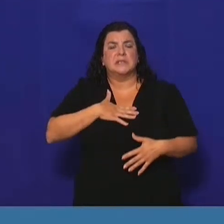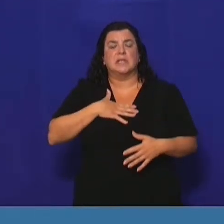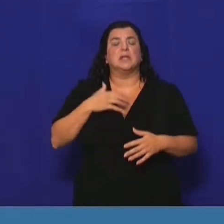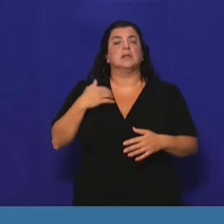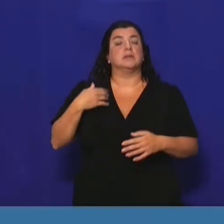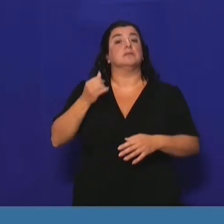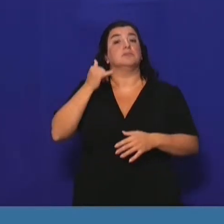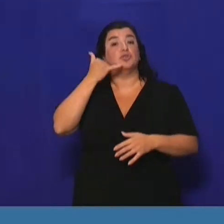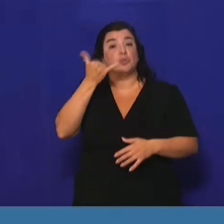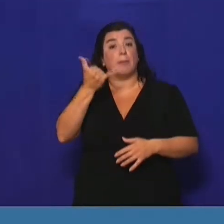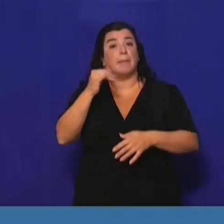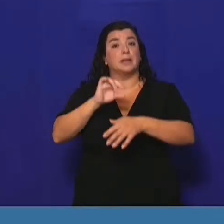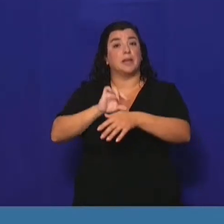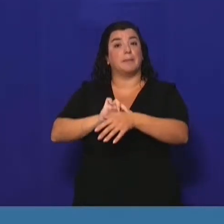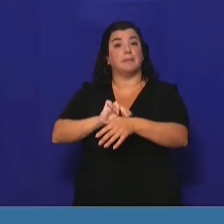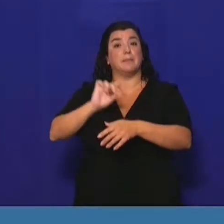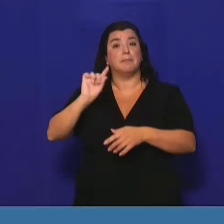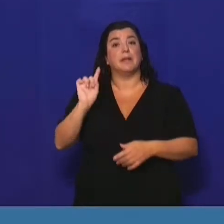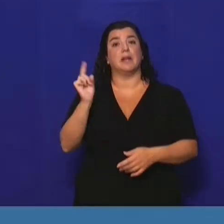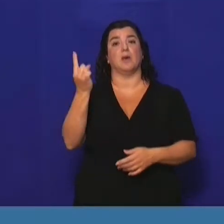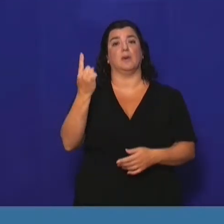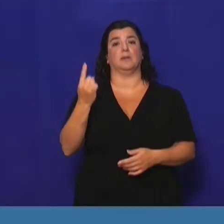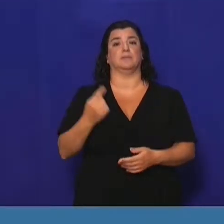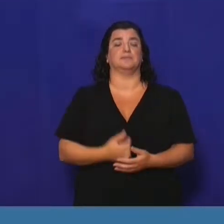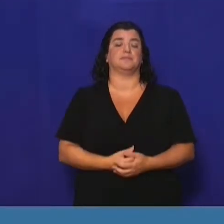nżommu b'saħħitna overall.